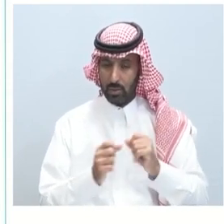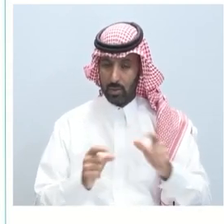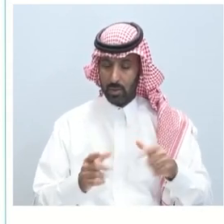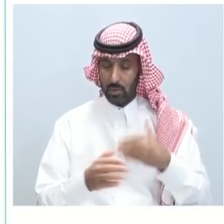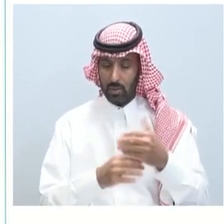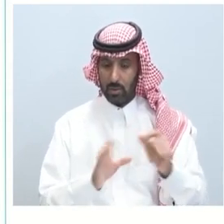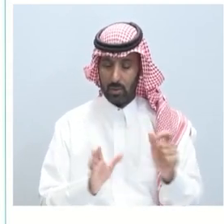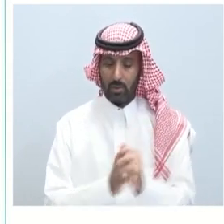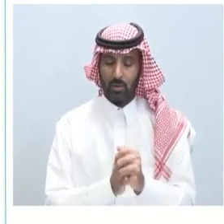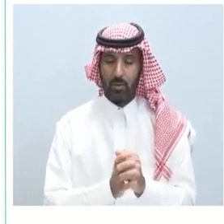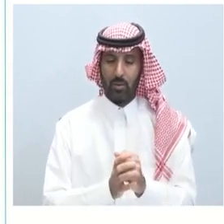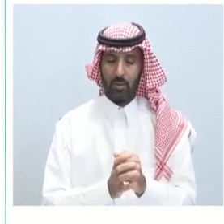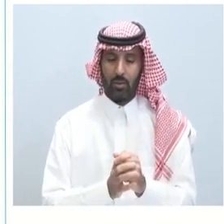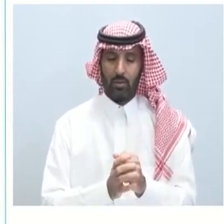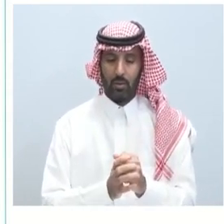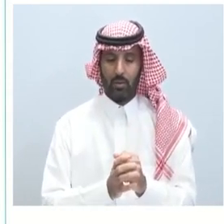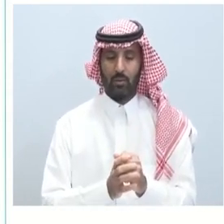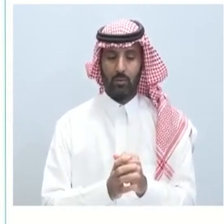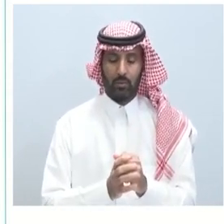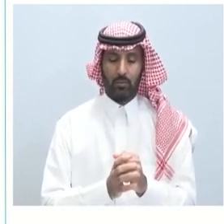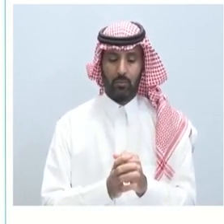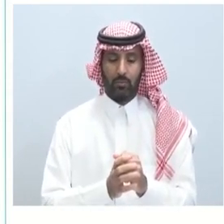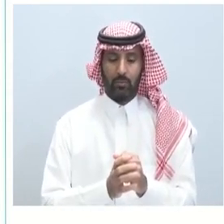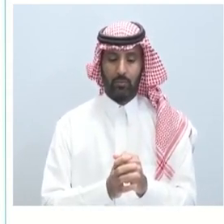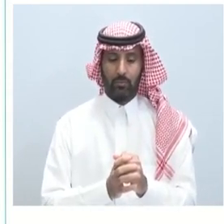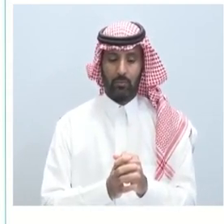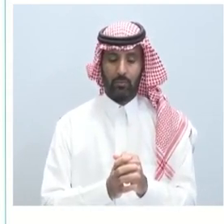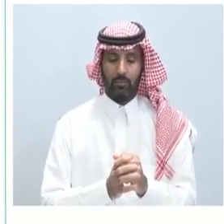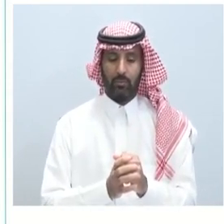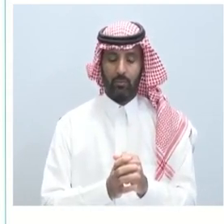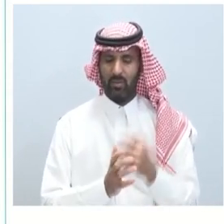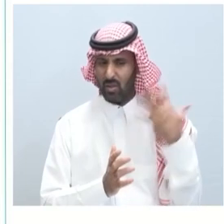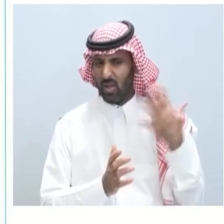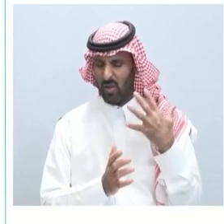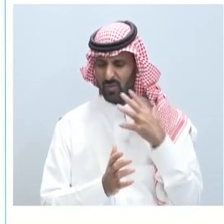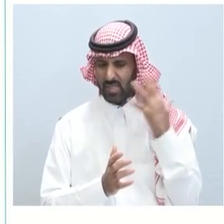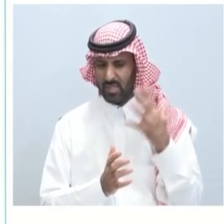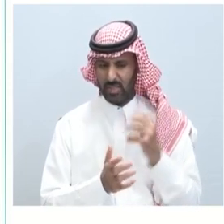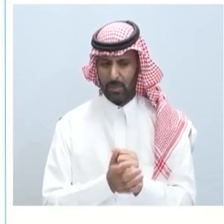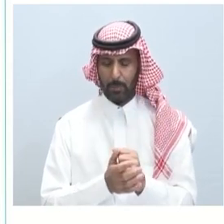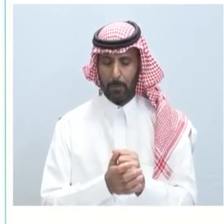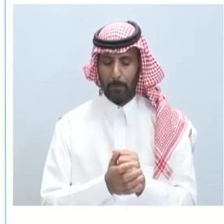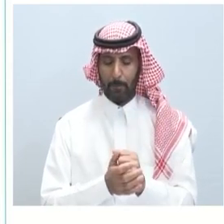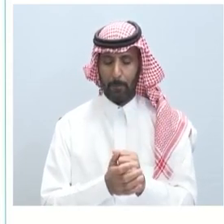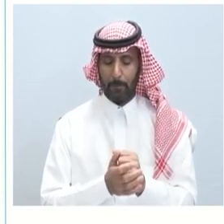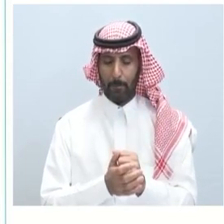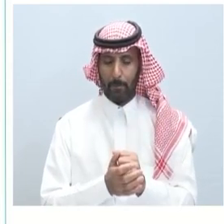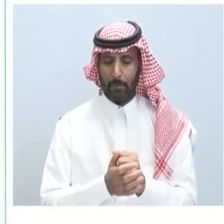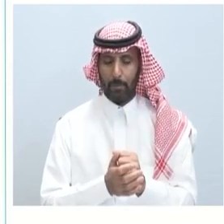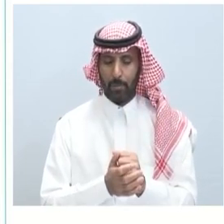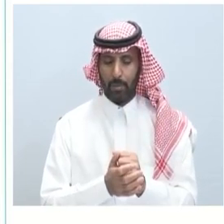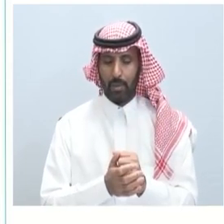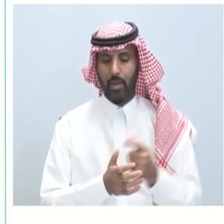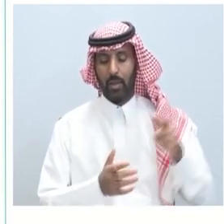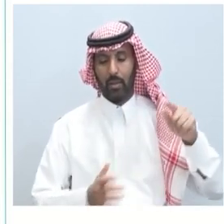So, final exams are next week. You're a little bit nervous and afraid. So, what